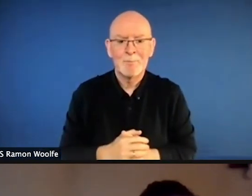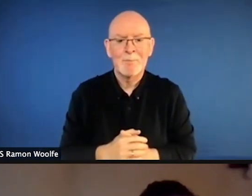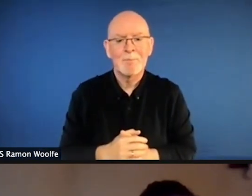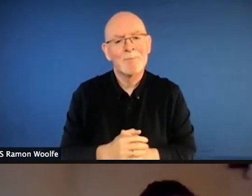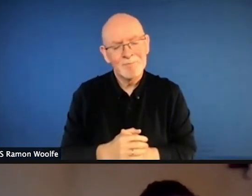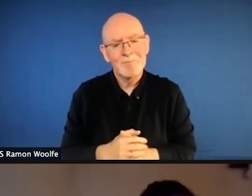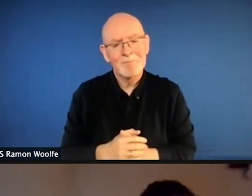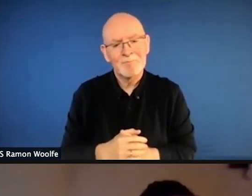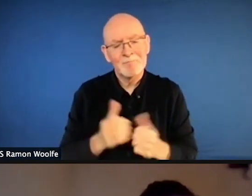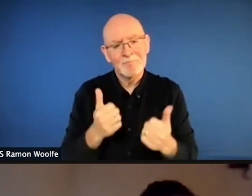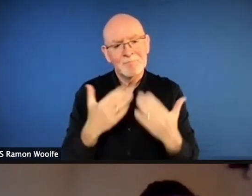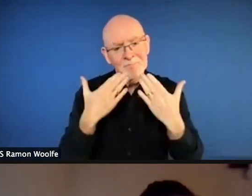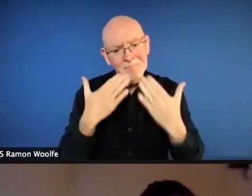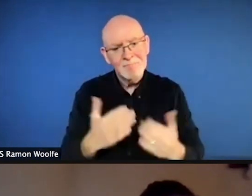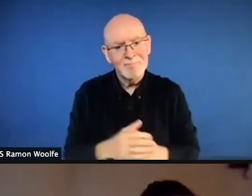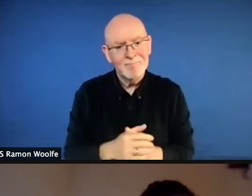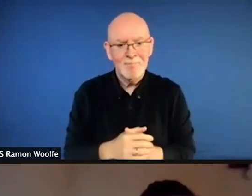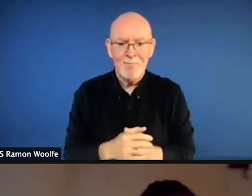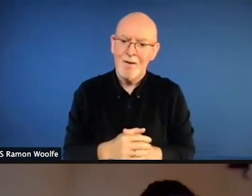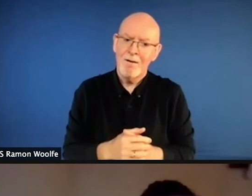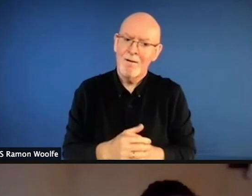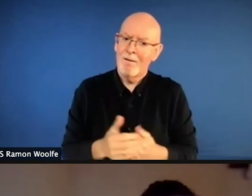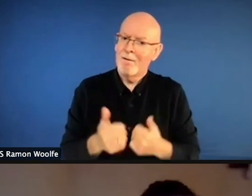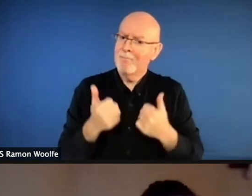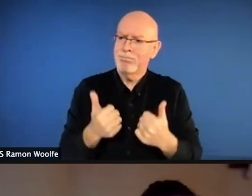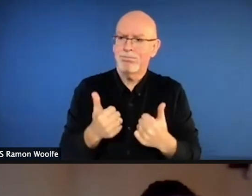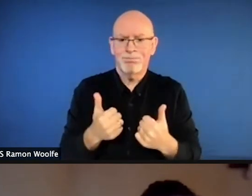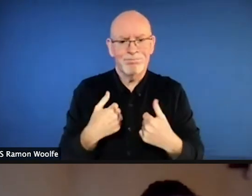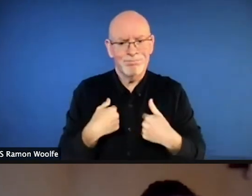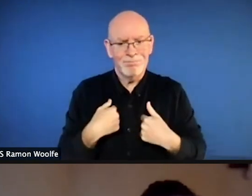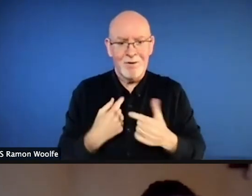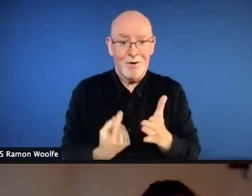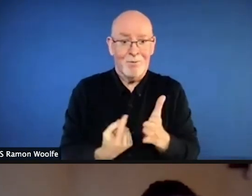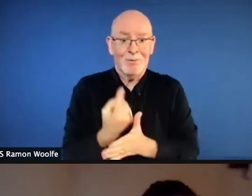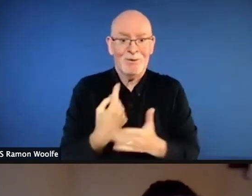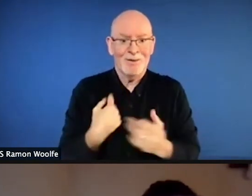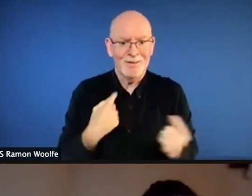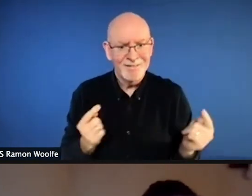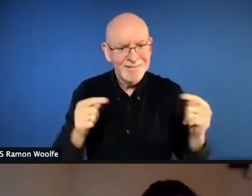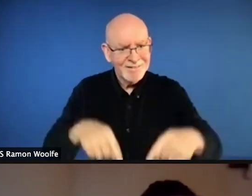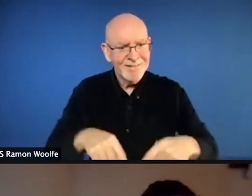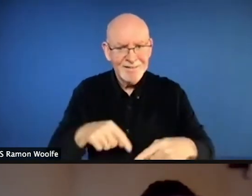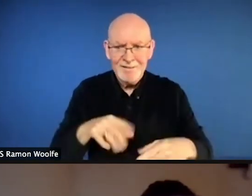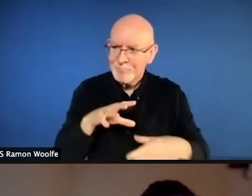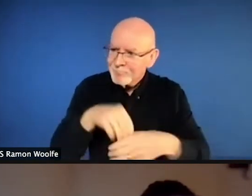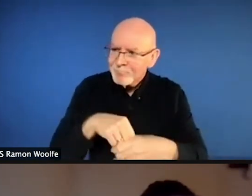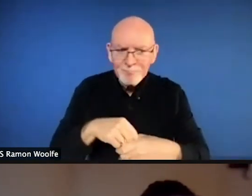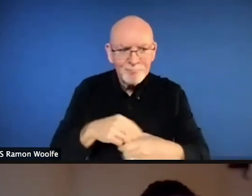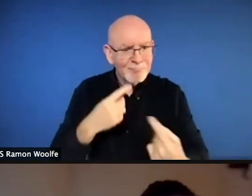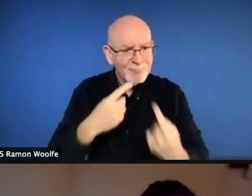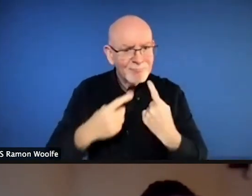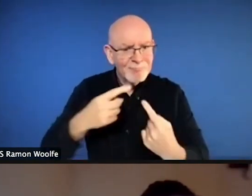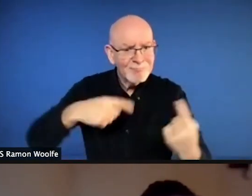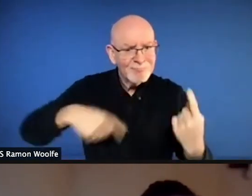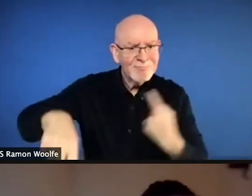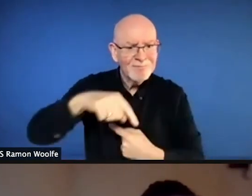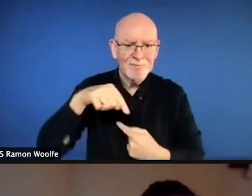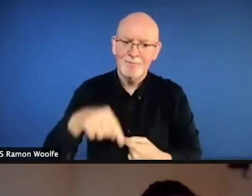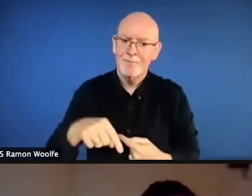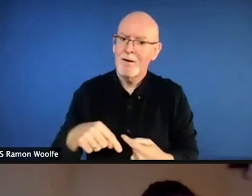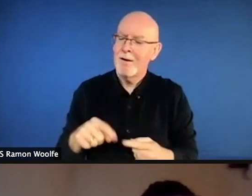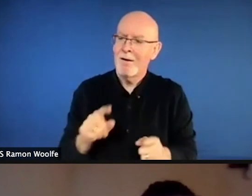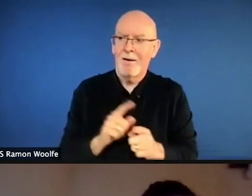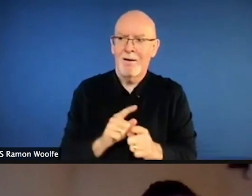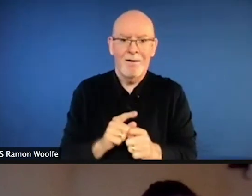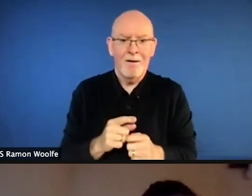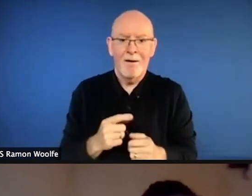this great discussion. And this is actually a rare opportunity for refugees to be invited and